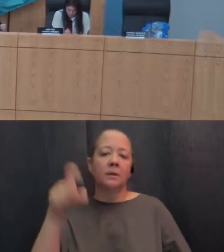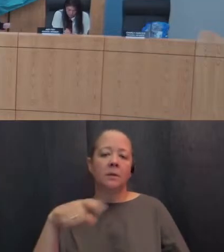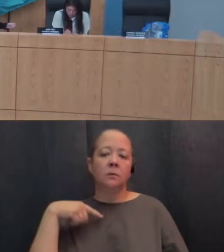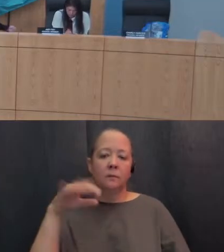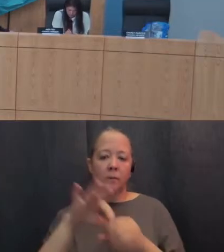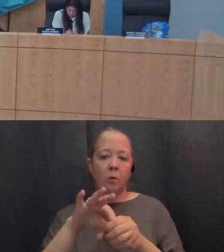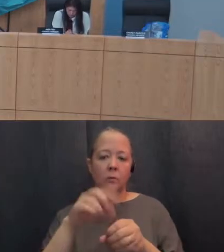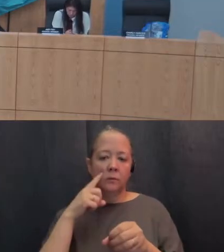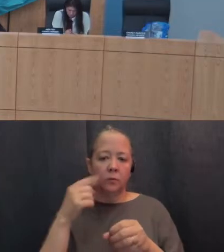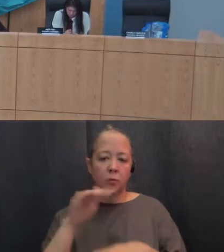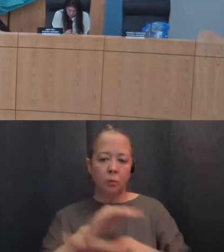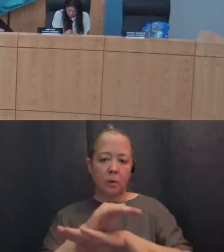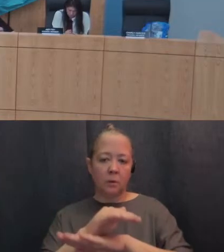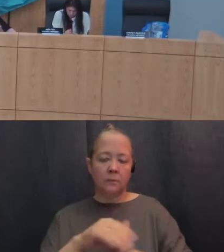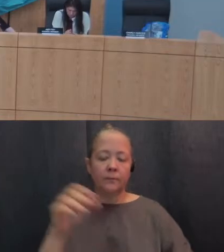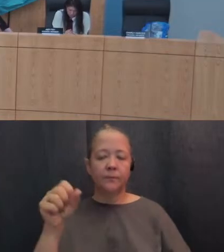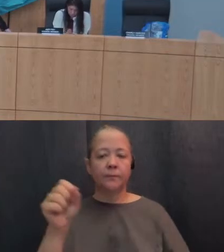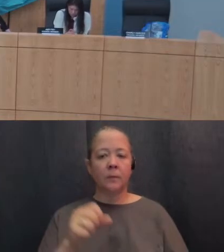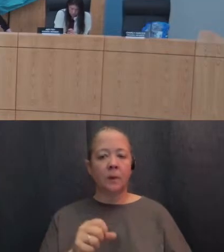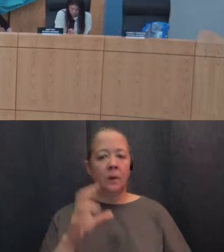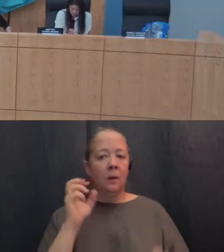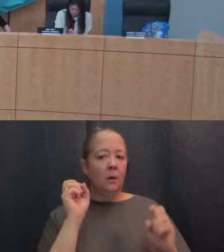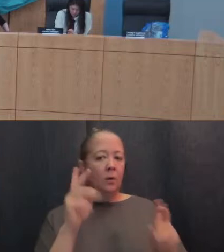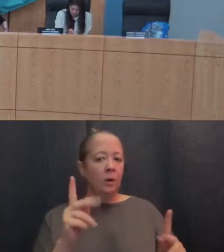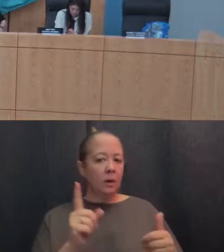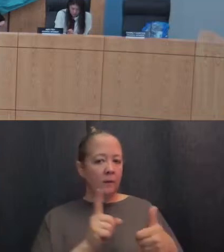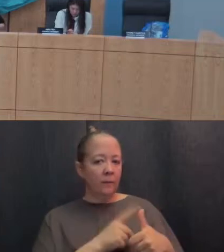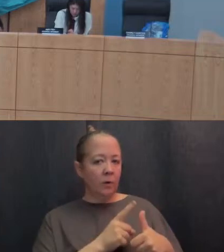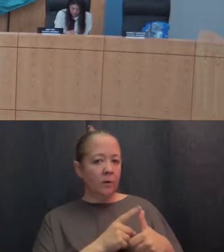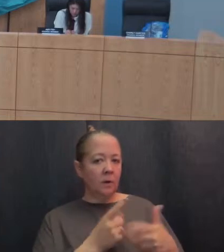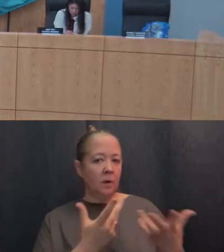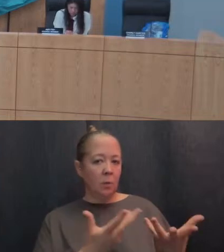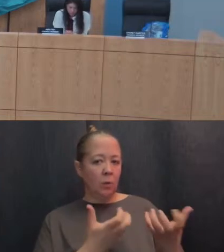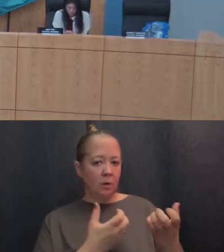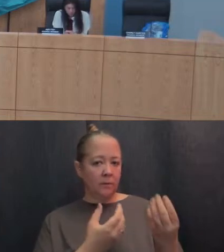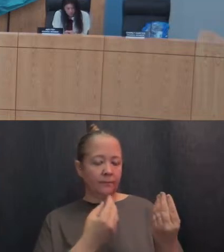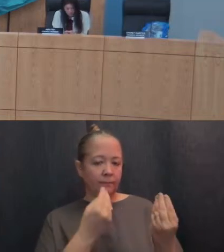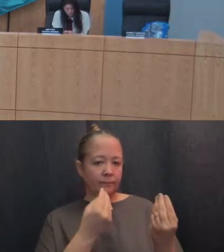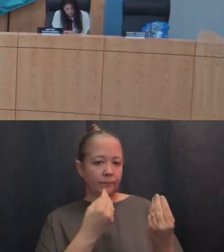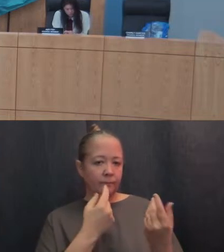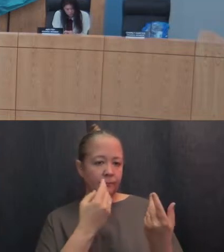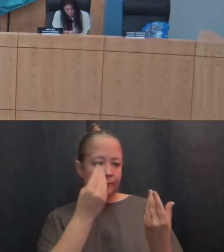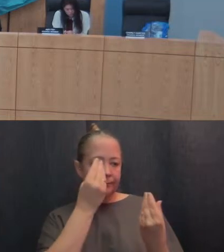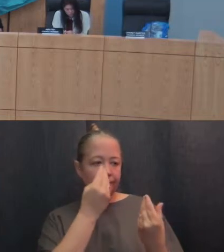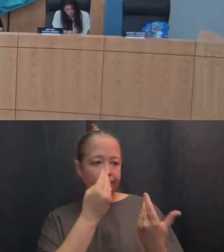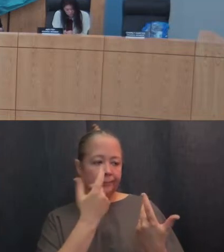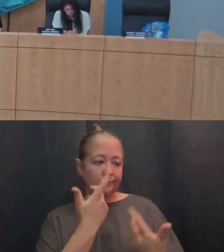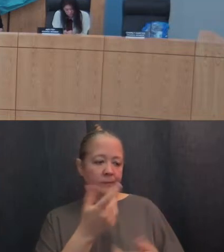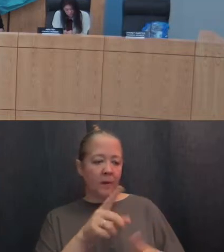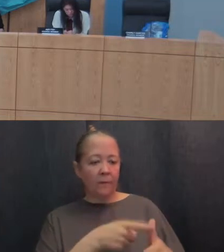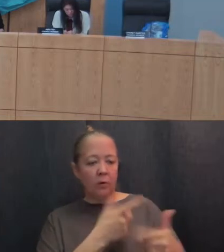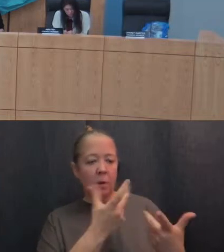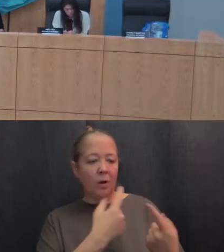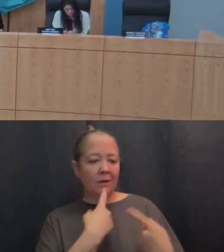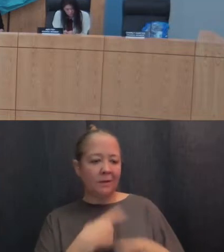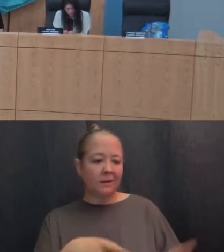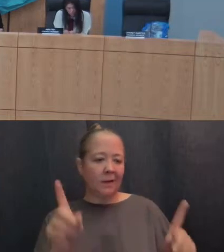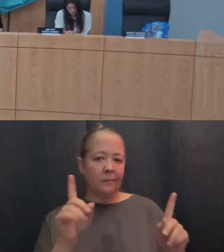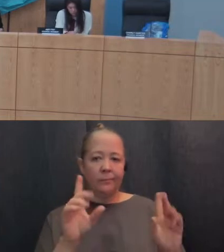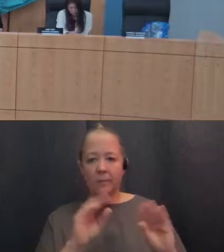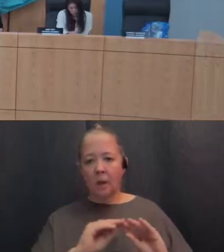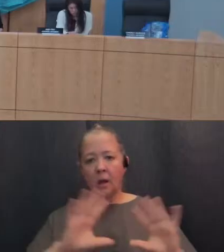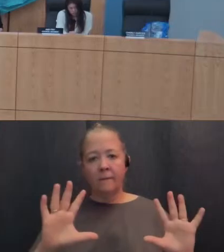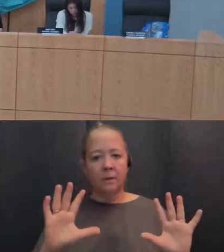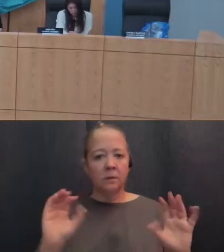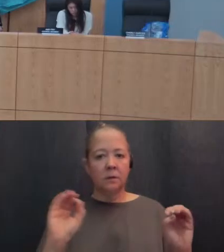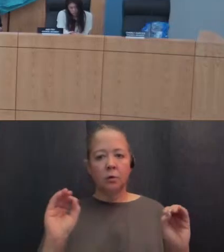First of all, I want to say that obviously no one wants to raise taxes, and we're all very aware of all